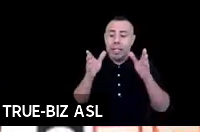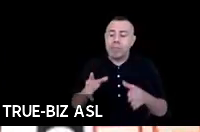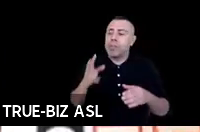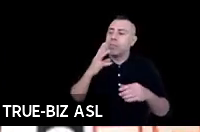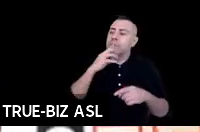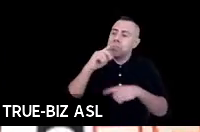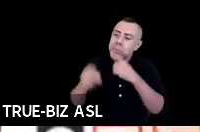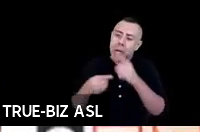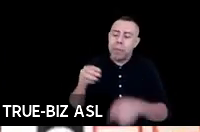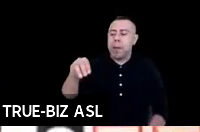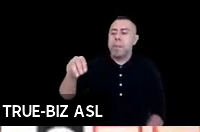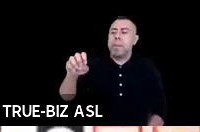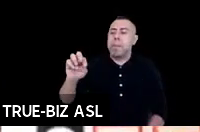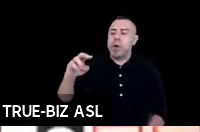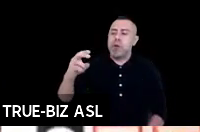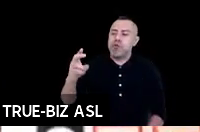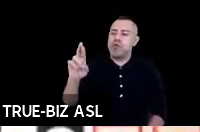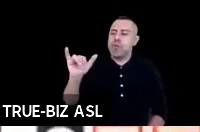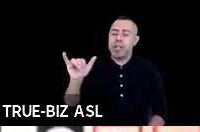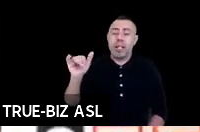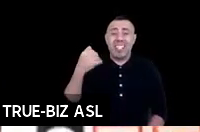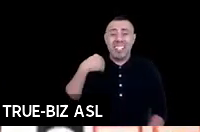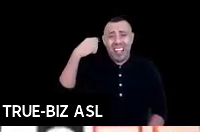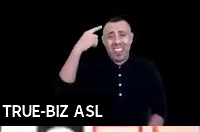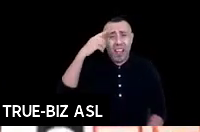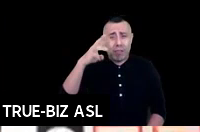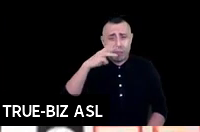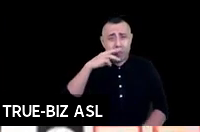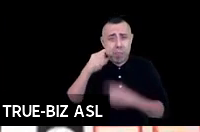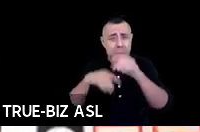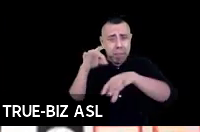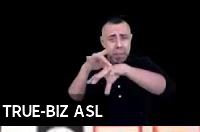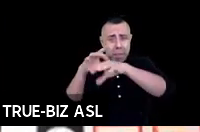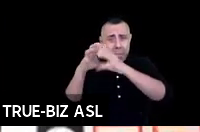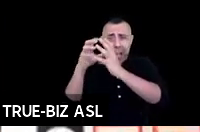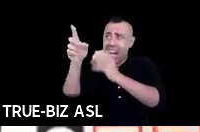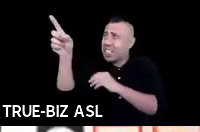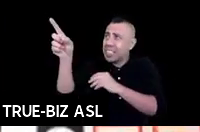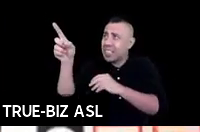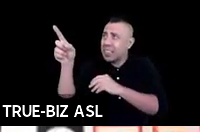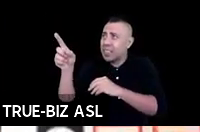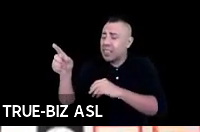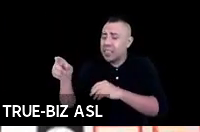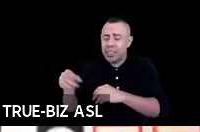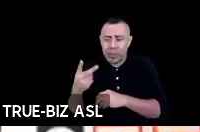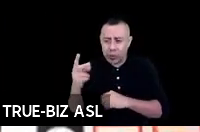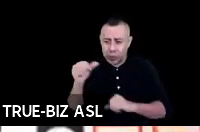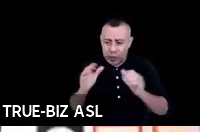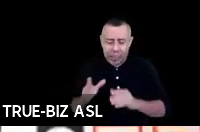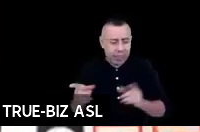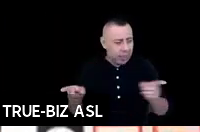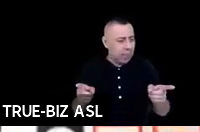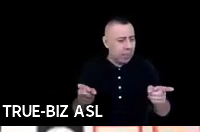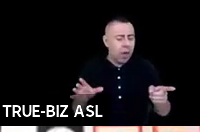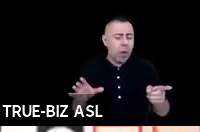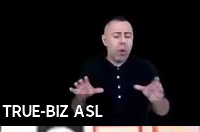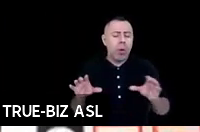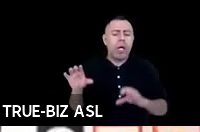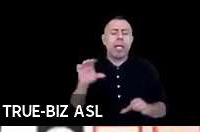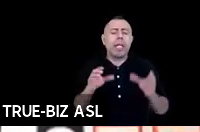about the planet. Okay, I get it. Two scientists. And then I'm like, now I'm like, right. Mercury. Chemists deal with